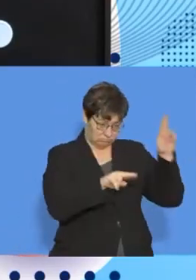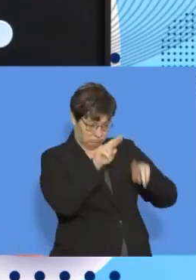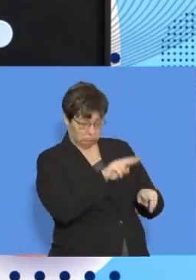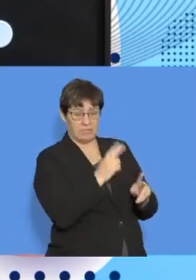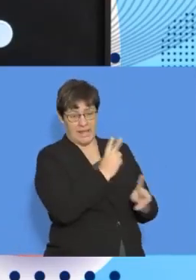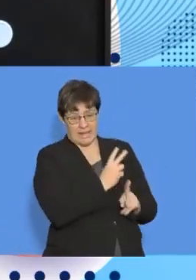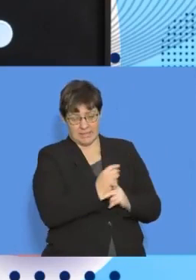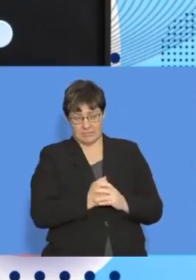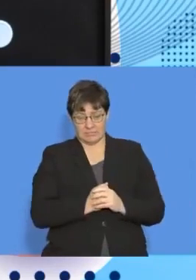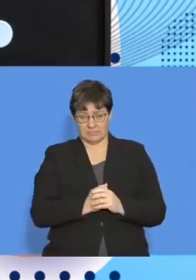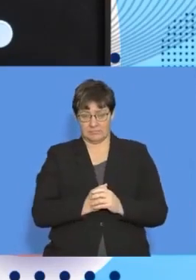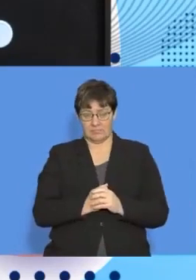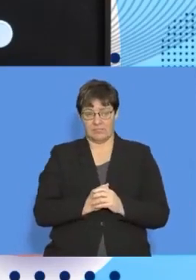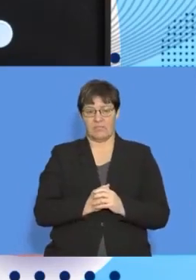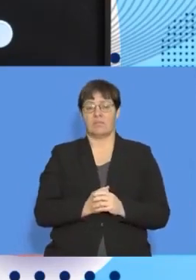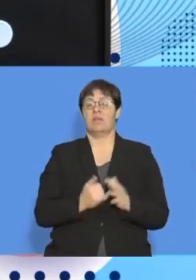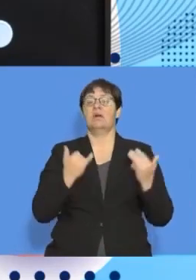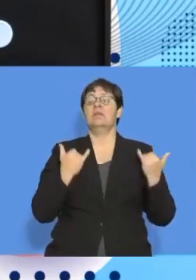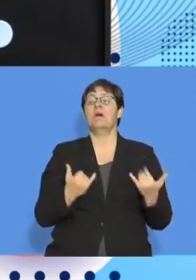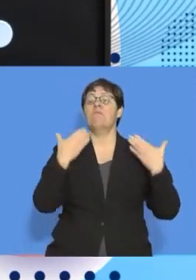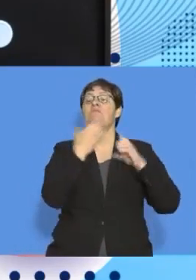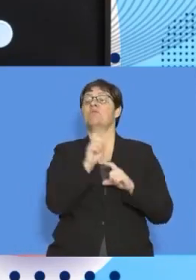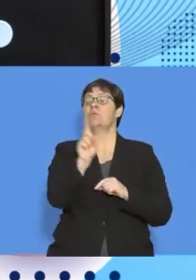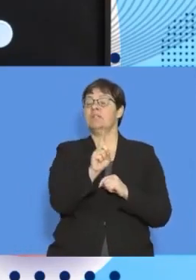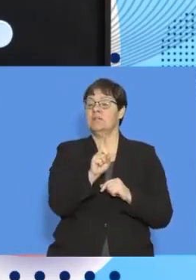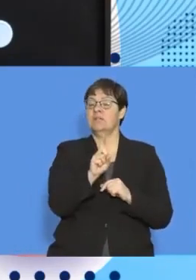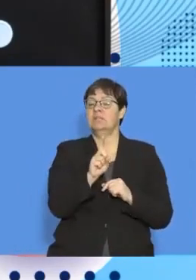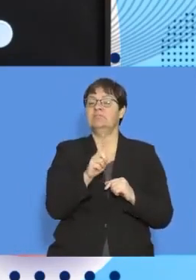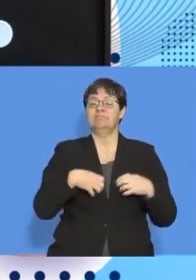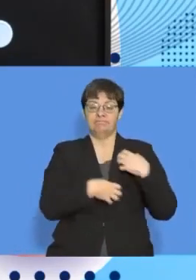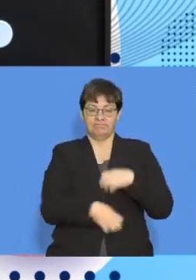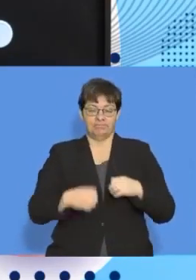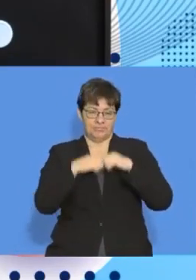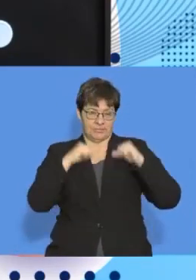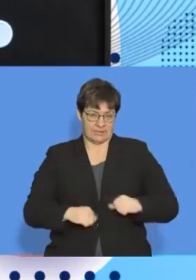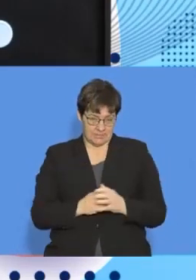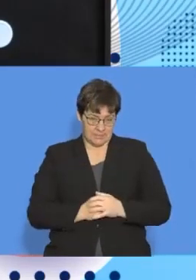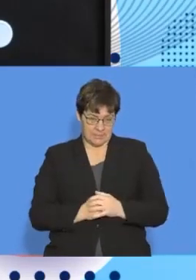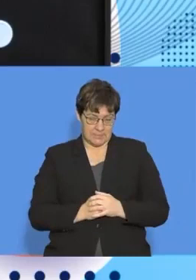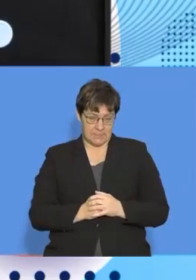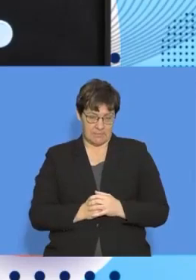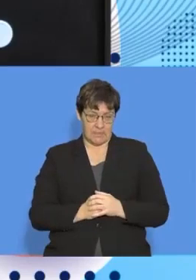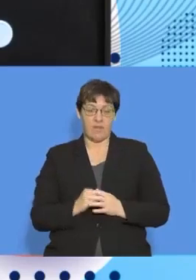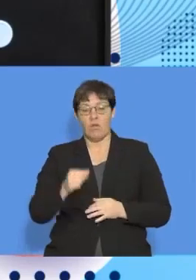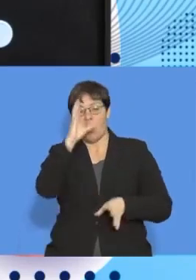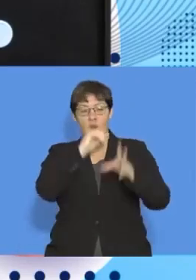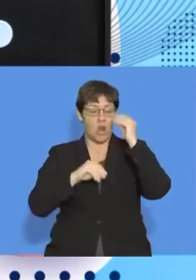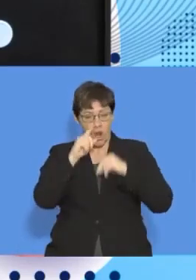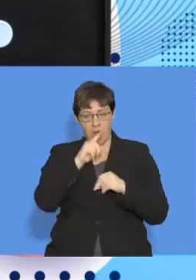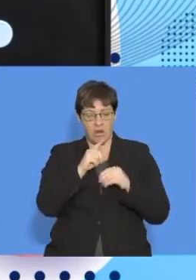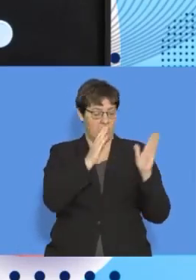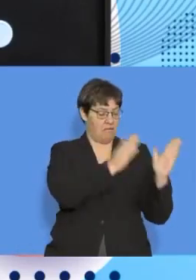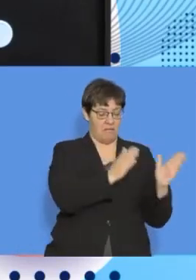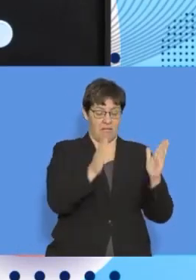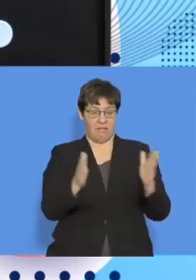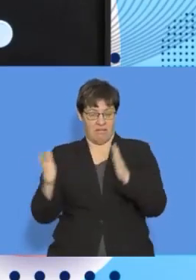Let's move on with our lesson. Now we're focusing on the parts of the digestive system. It's important that when you learn any section,